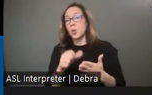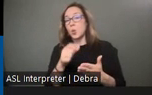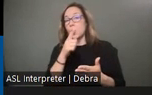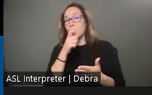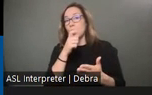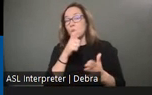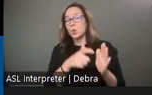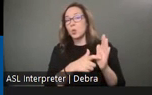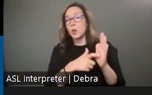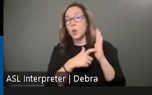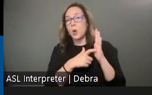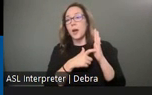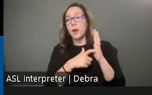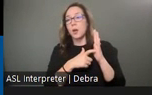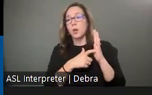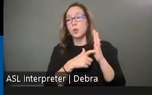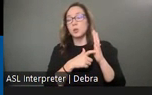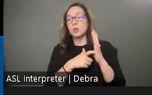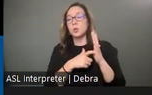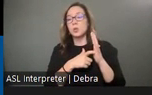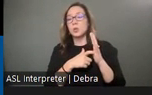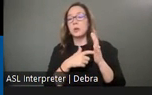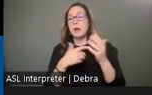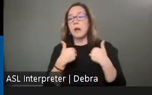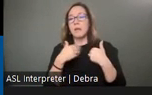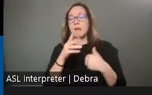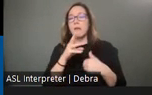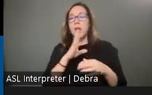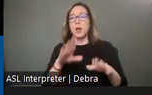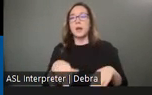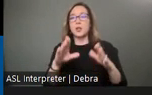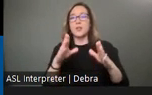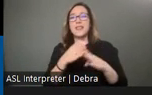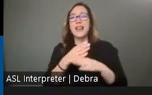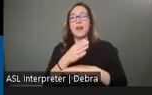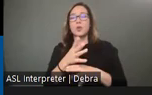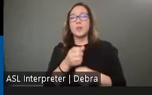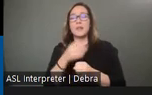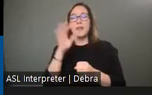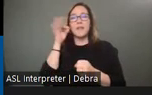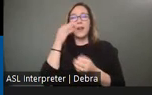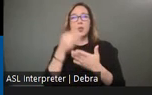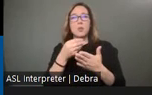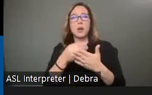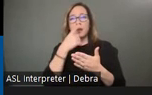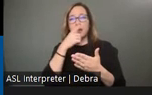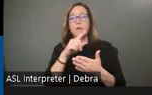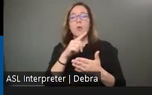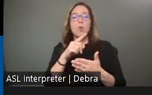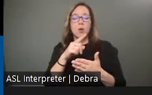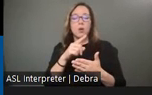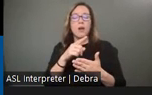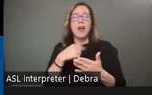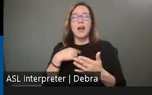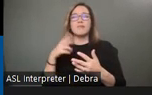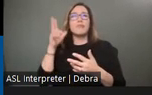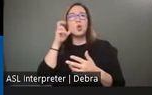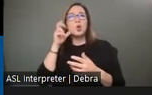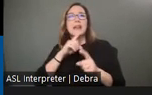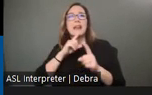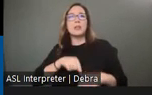flood insurance after receiving federal money for flood recovery? I have gotten conflicting answers